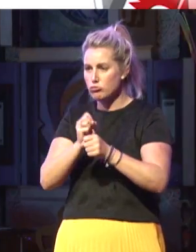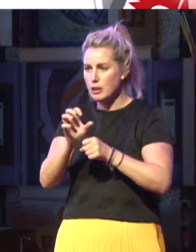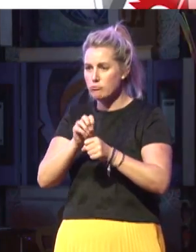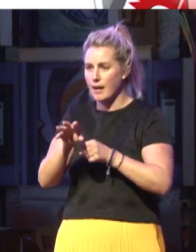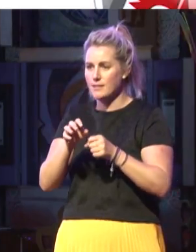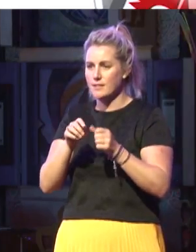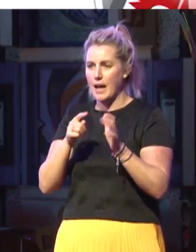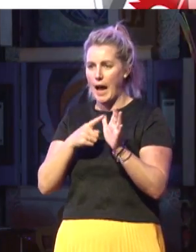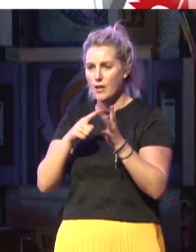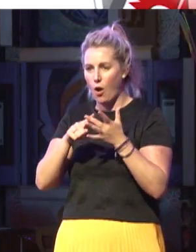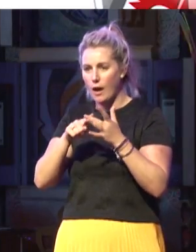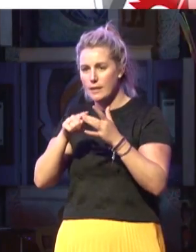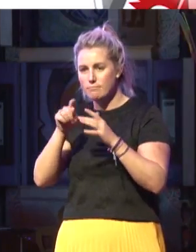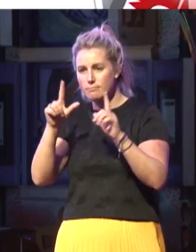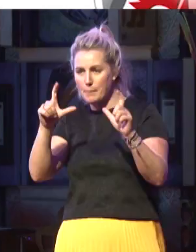AI artistic images.